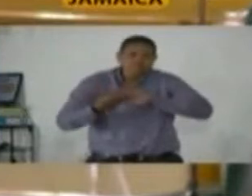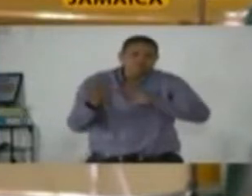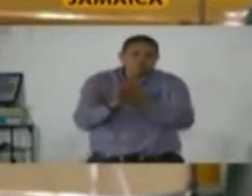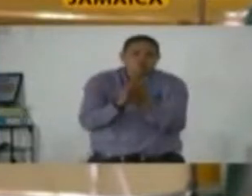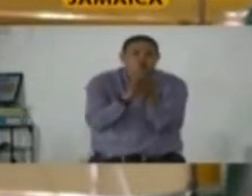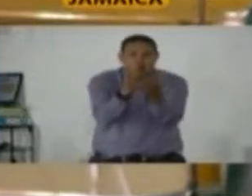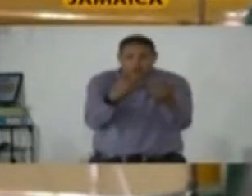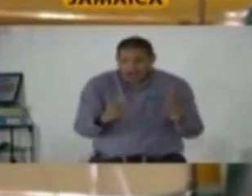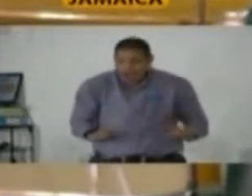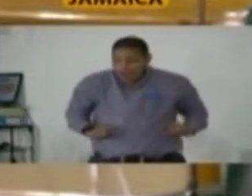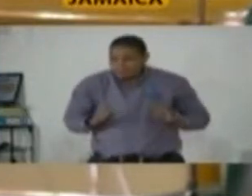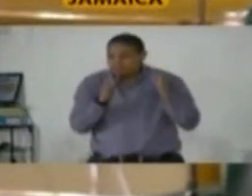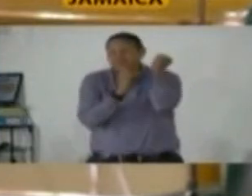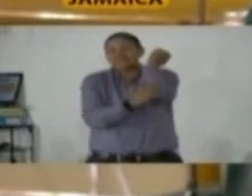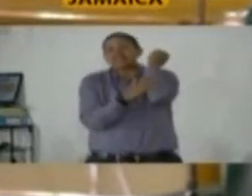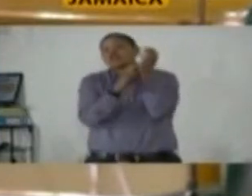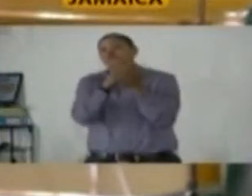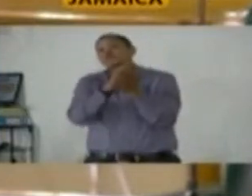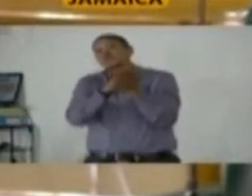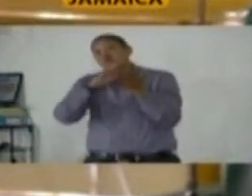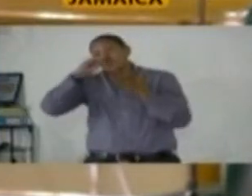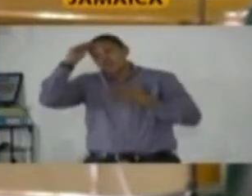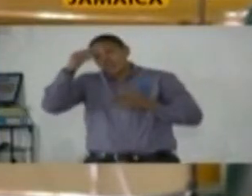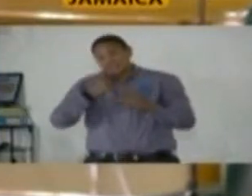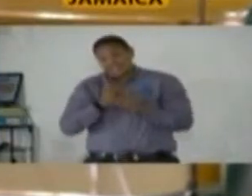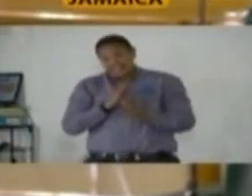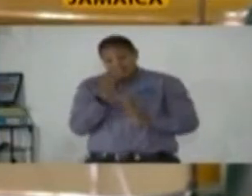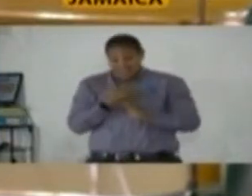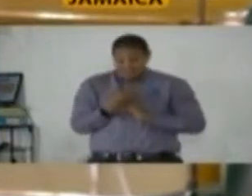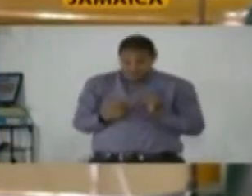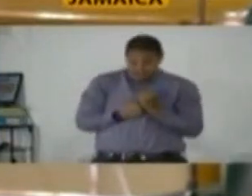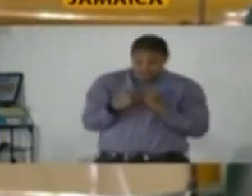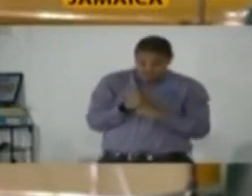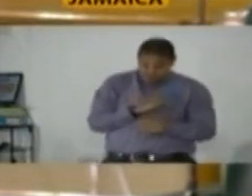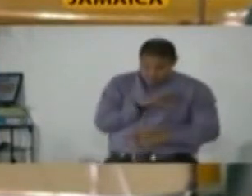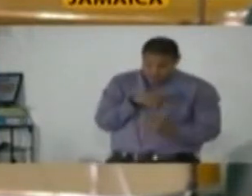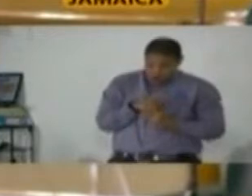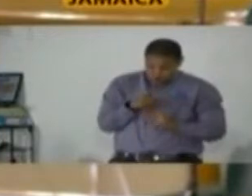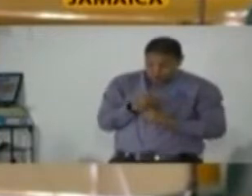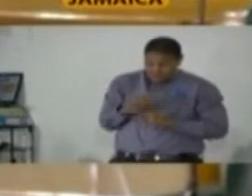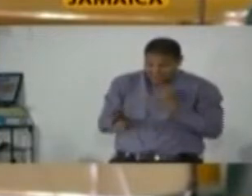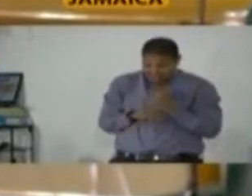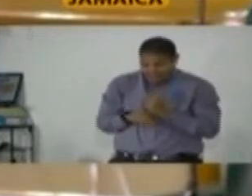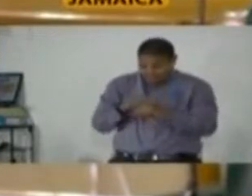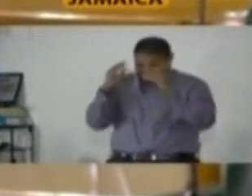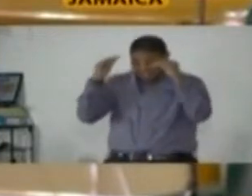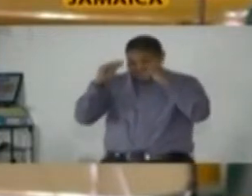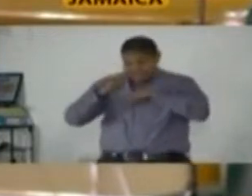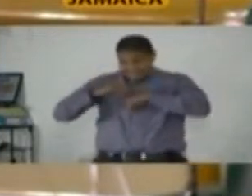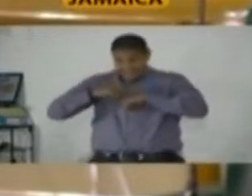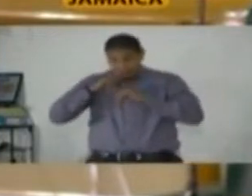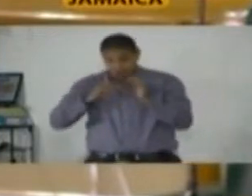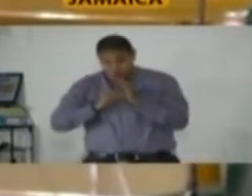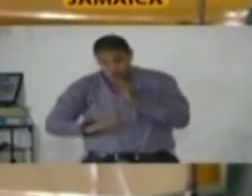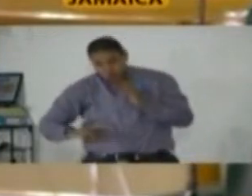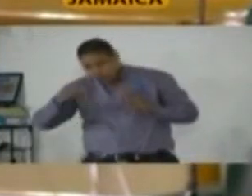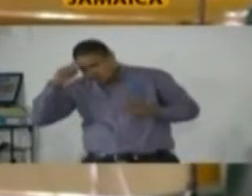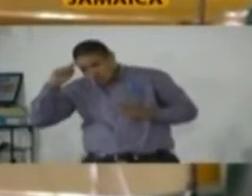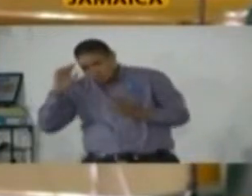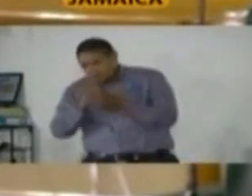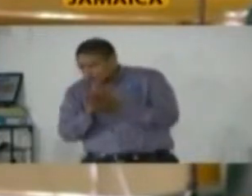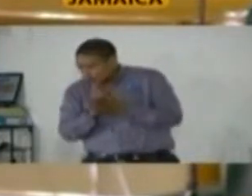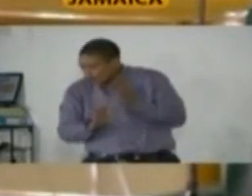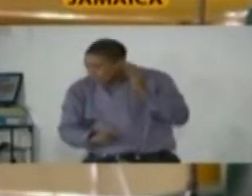The National School Learning and Intervention Framework includes extra teaching time for students through summer school and extra